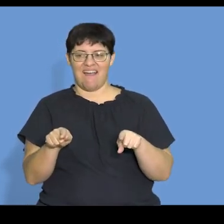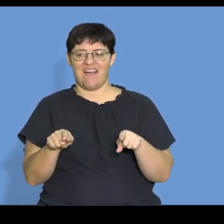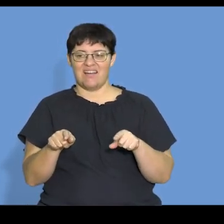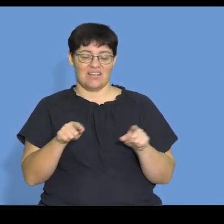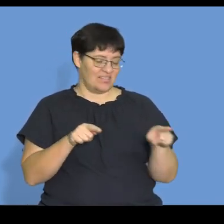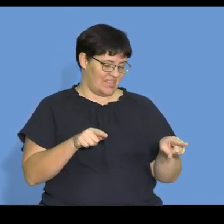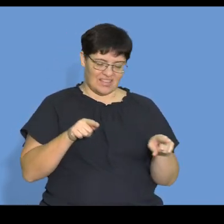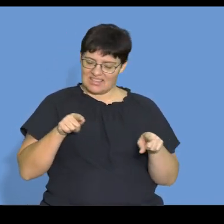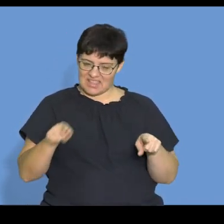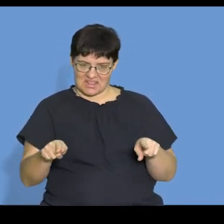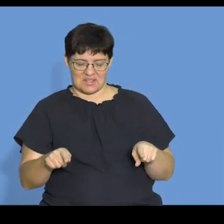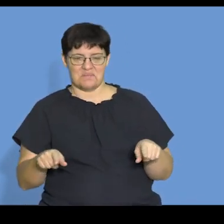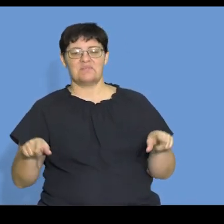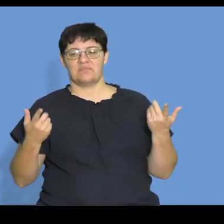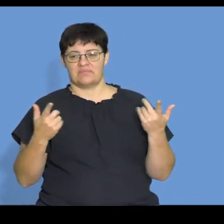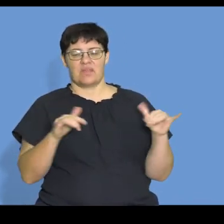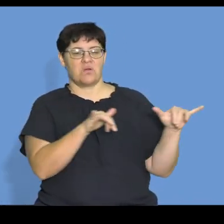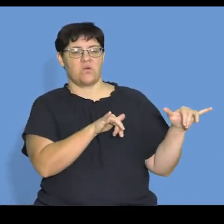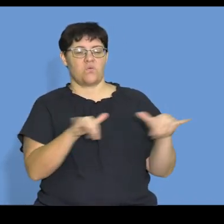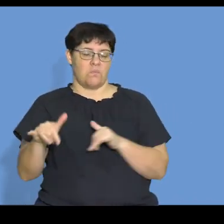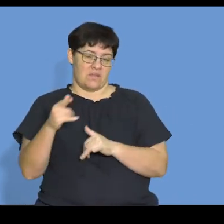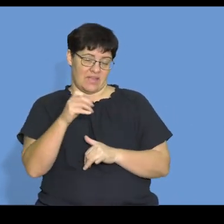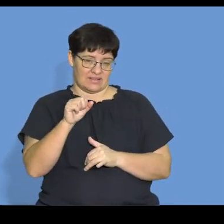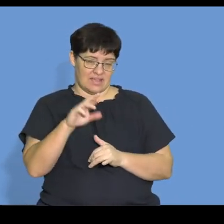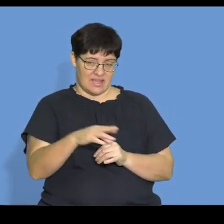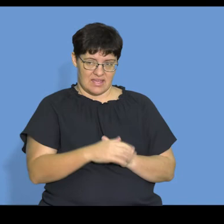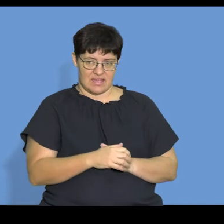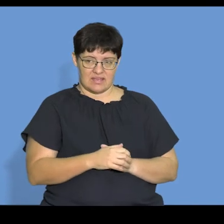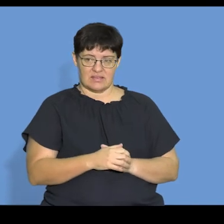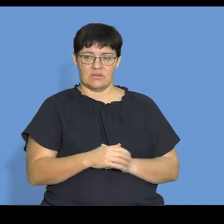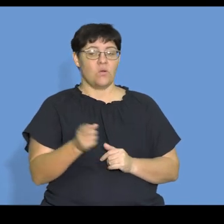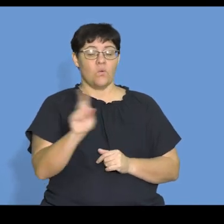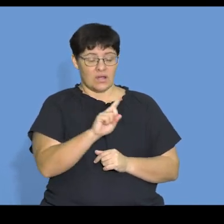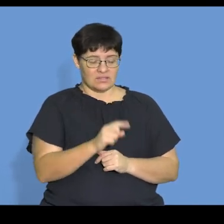bracket and that bracket is a common factor, which will give me